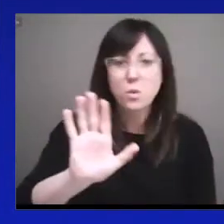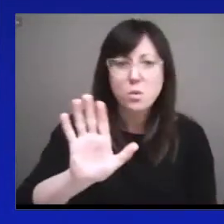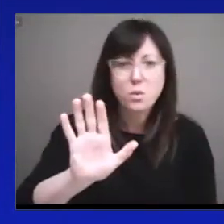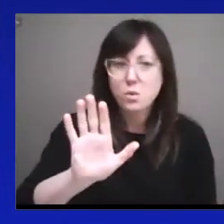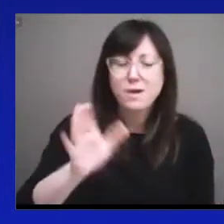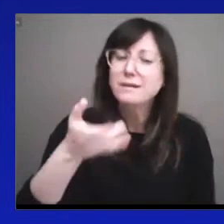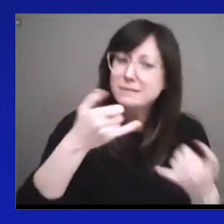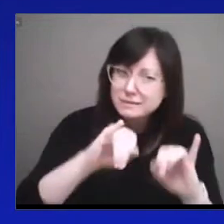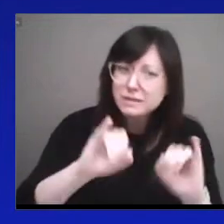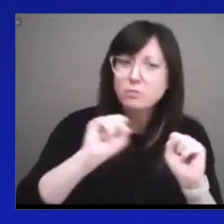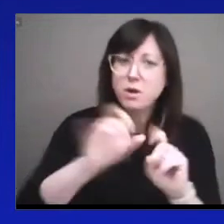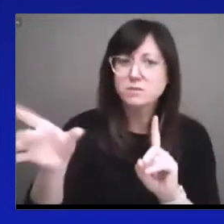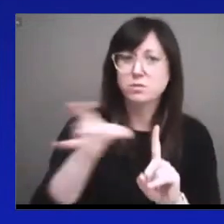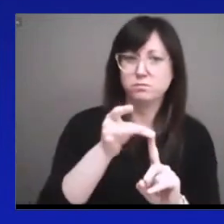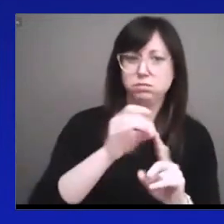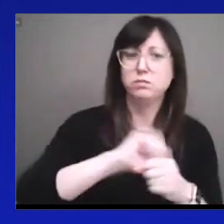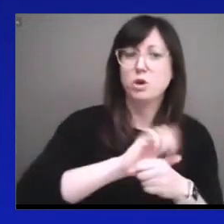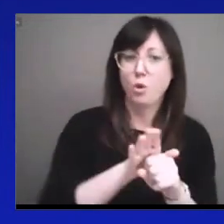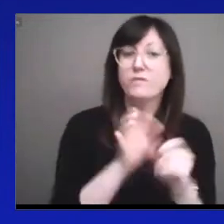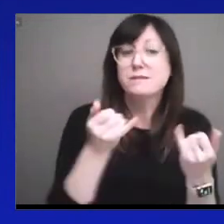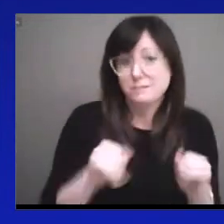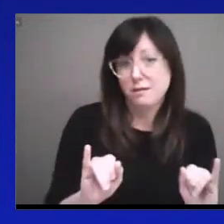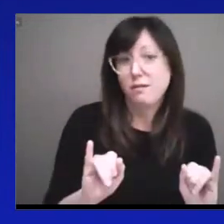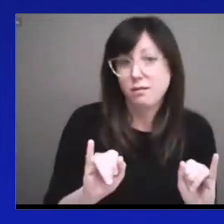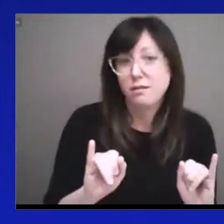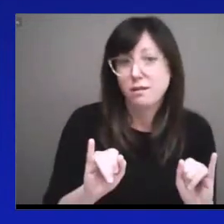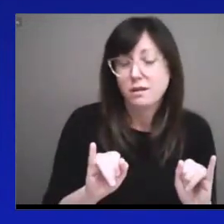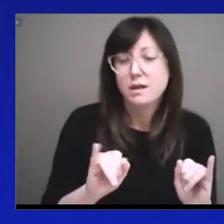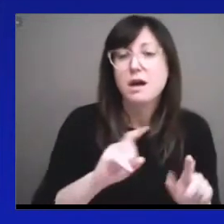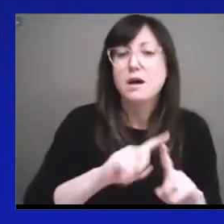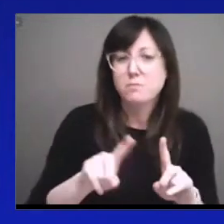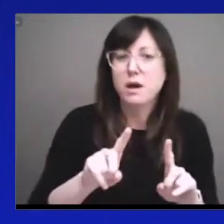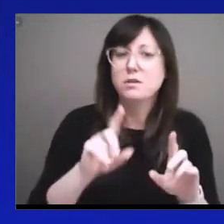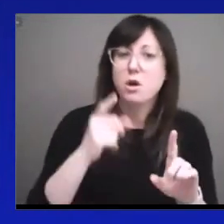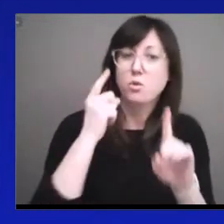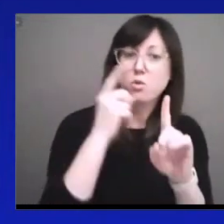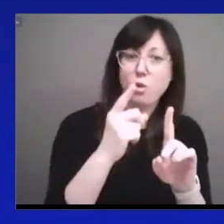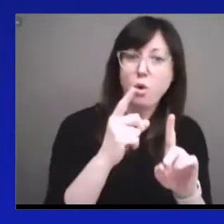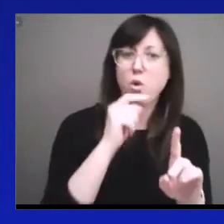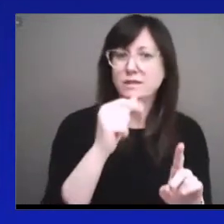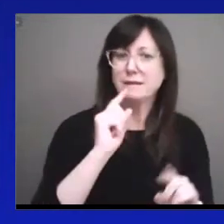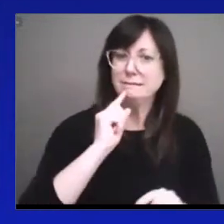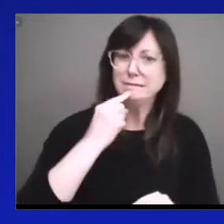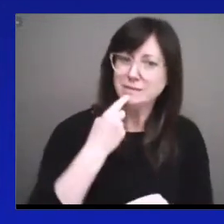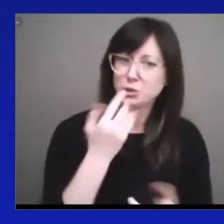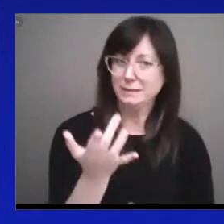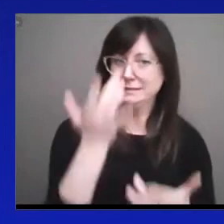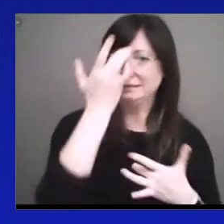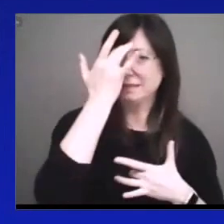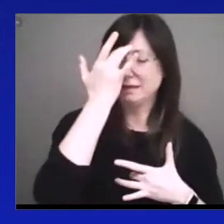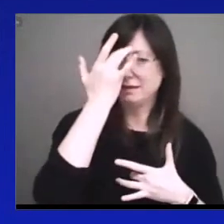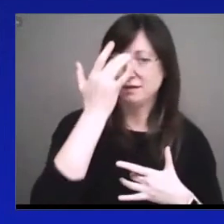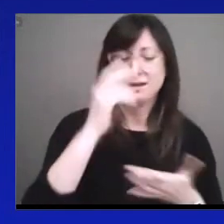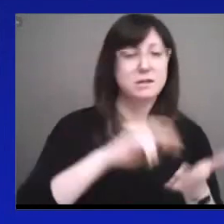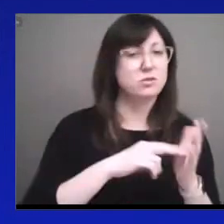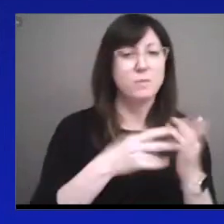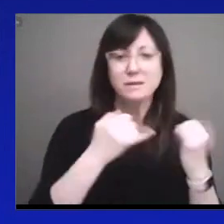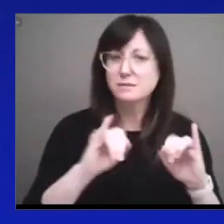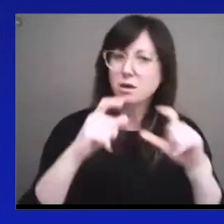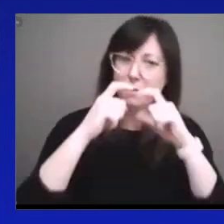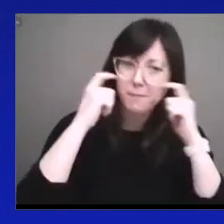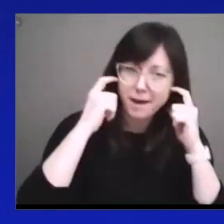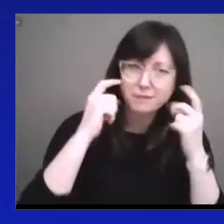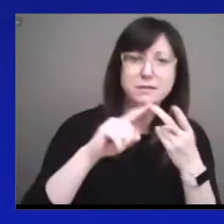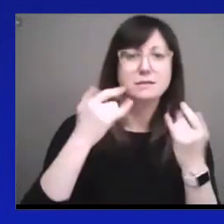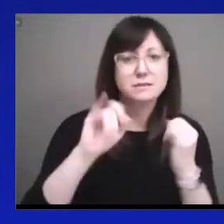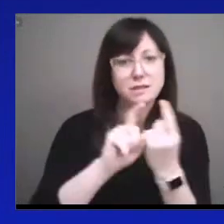could be infected with COVID-19. And so there is no difference between the measures of personal protective equipment, the mask wearing, the